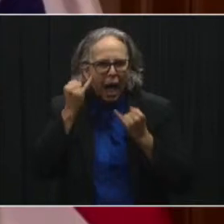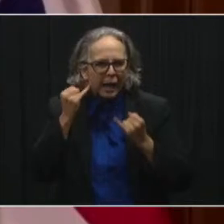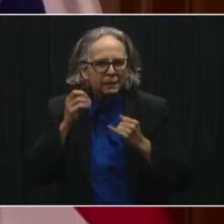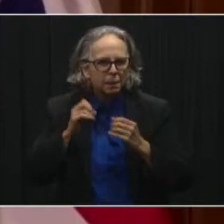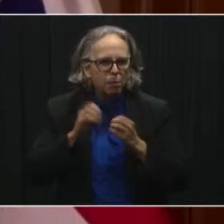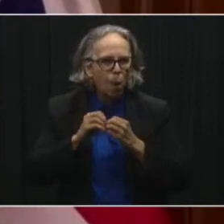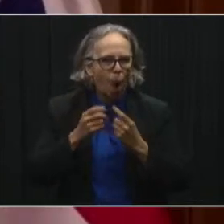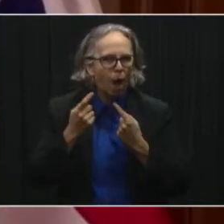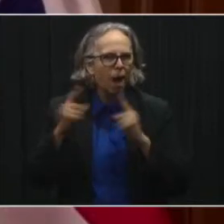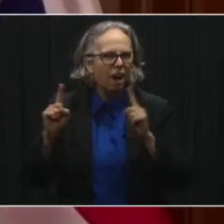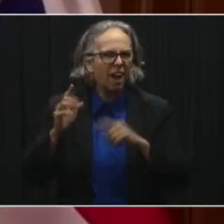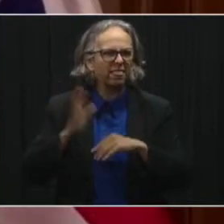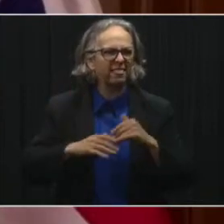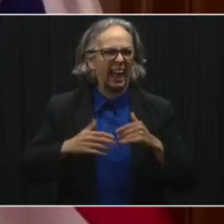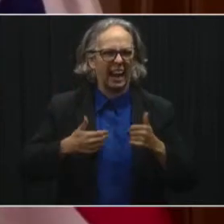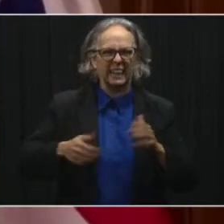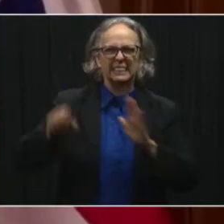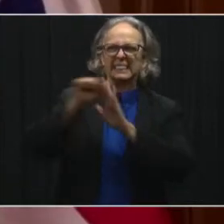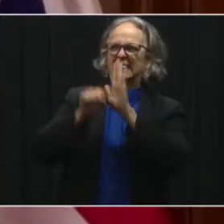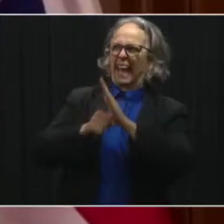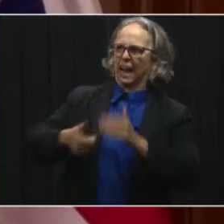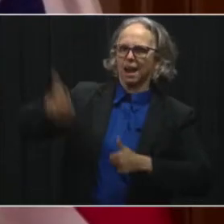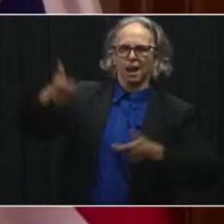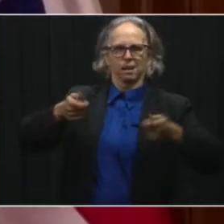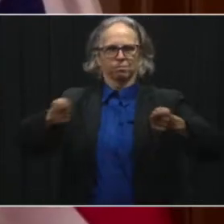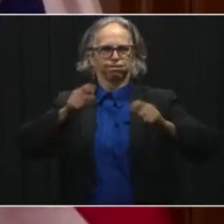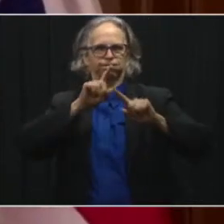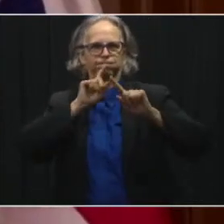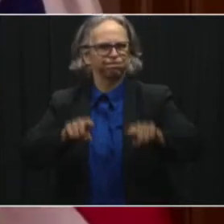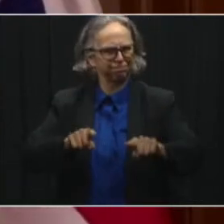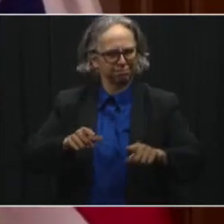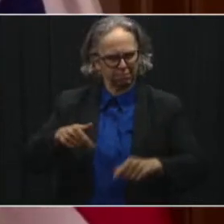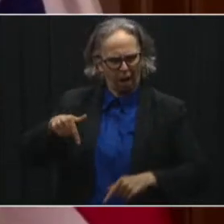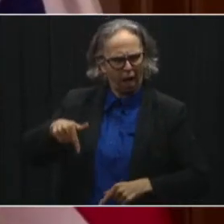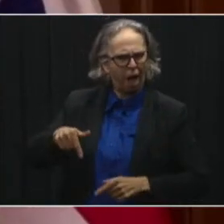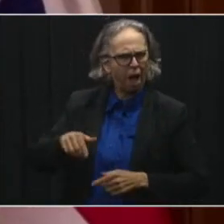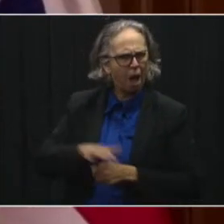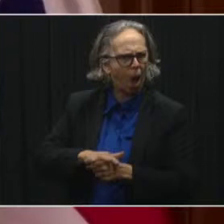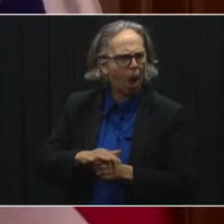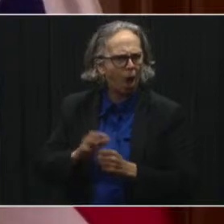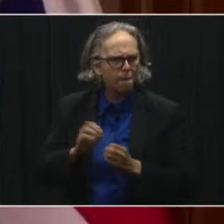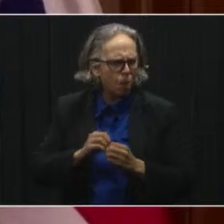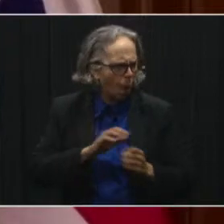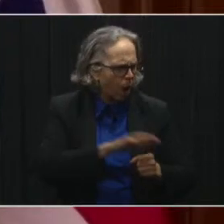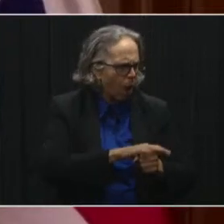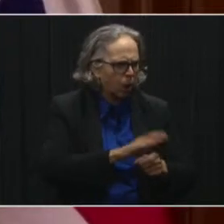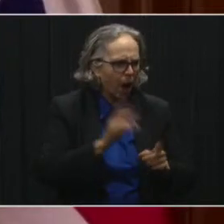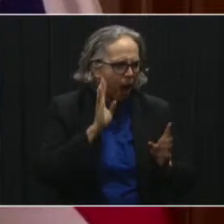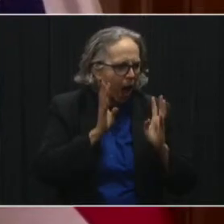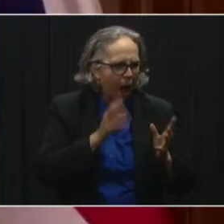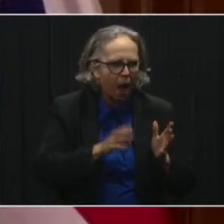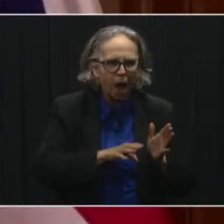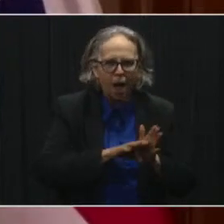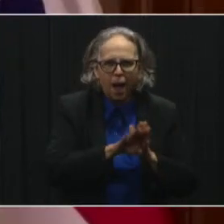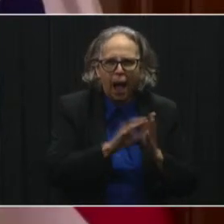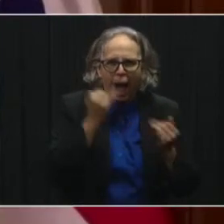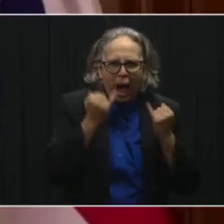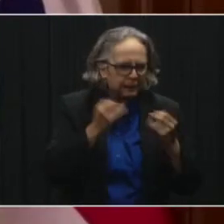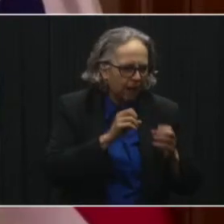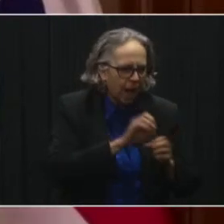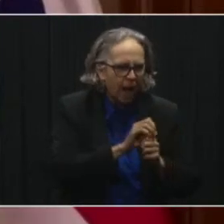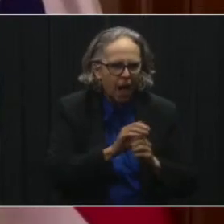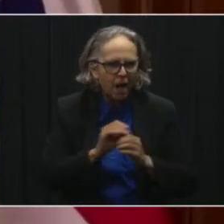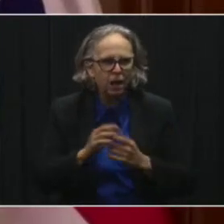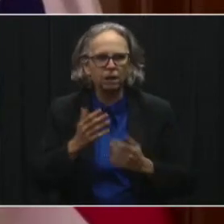incentive or that incentive. And they've come up with some good ideas and good targeting, and